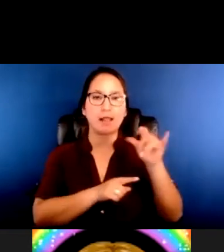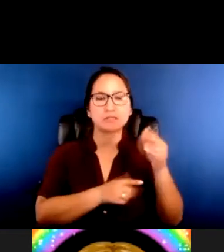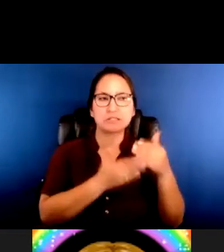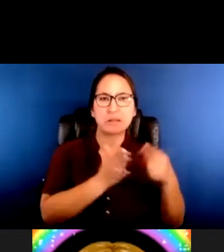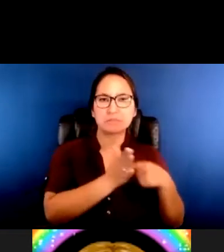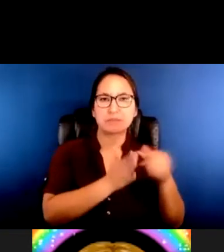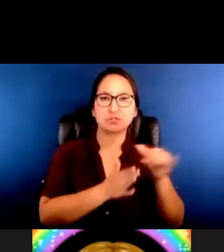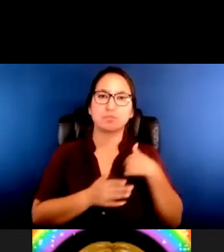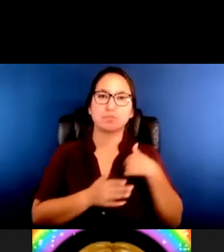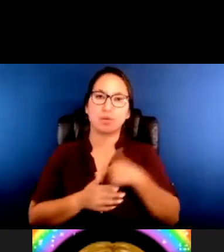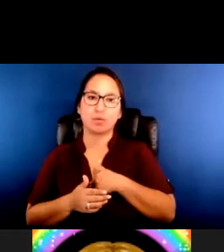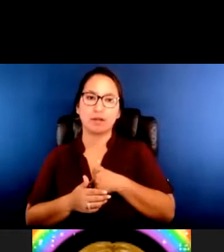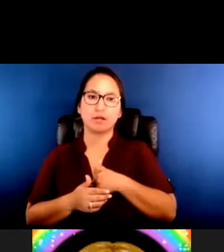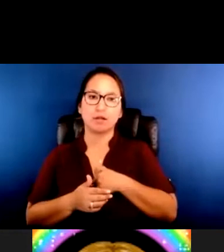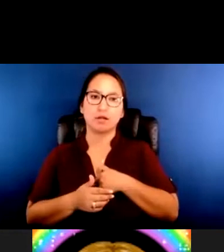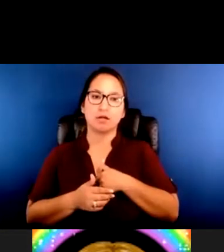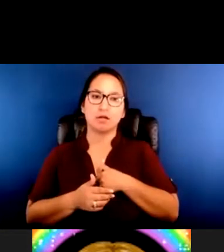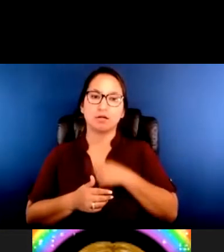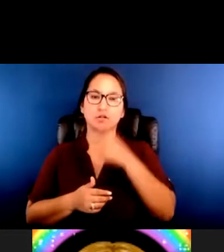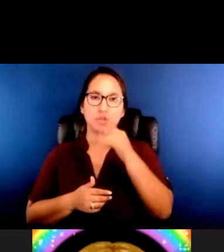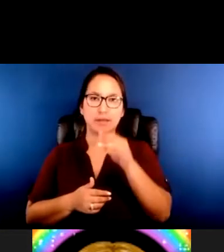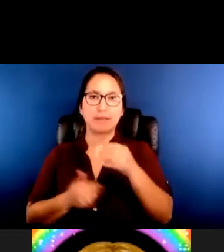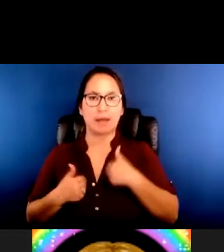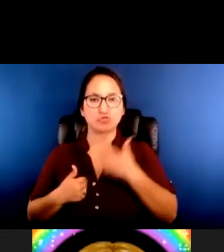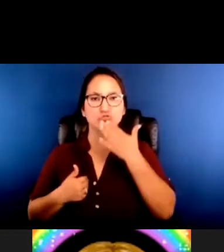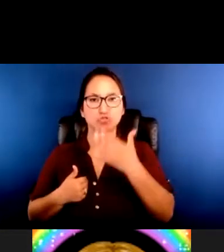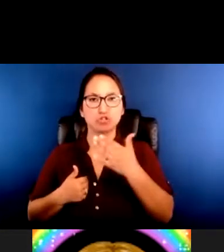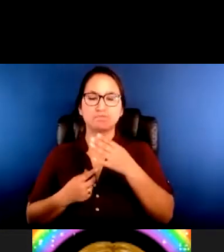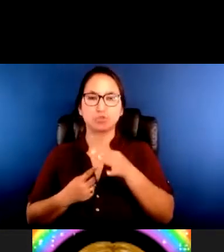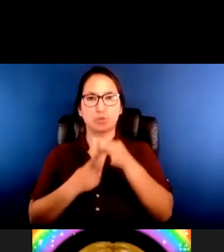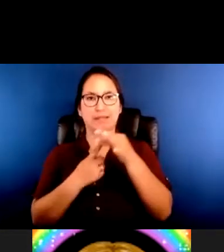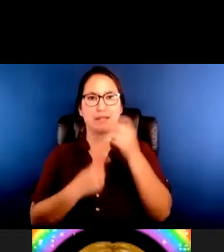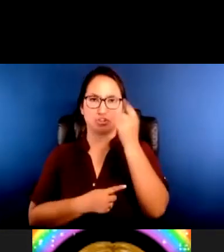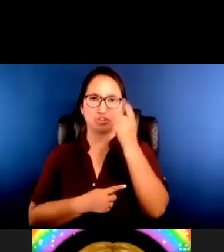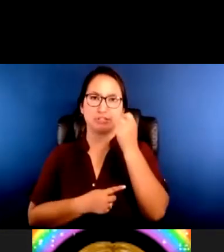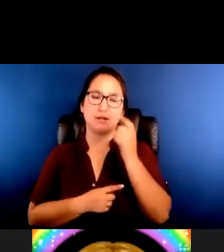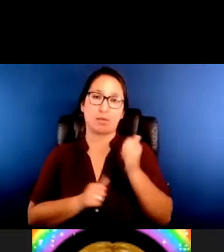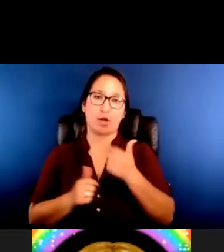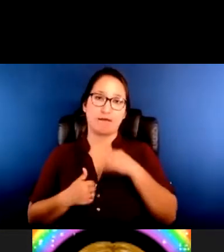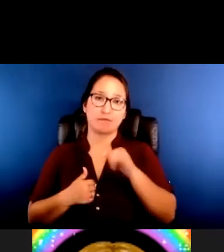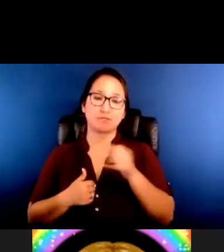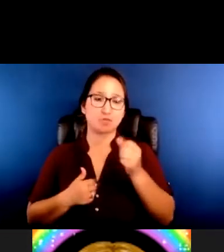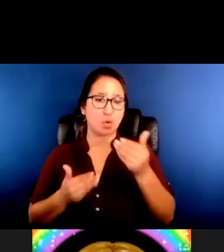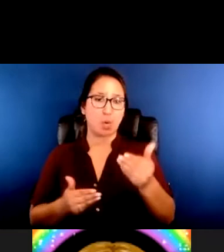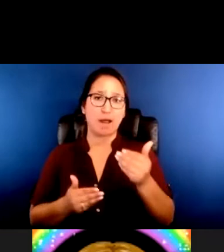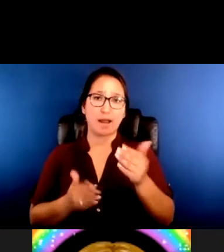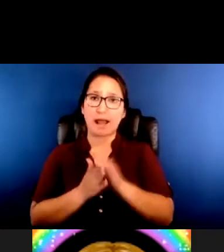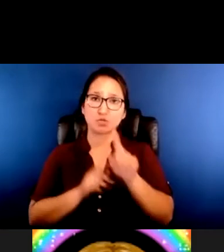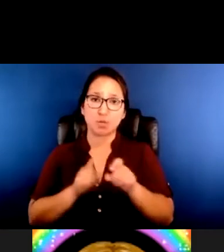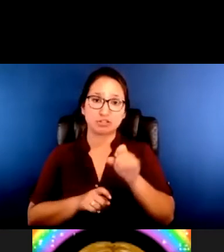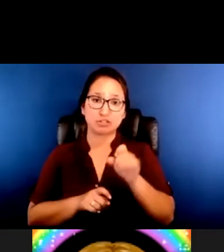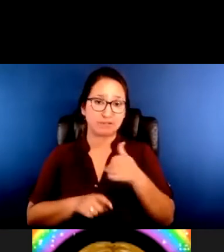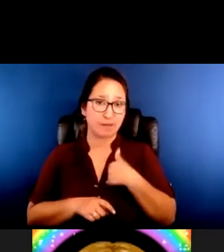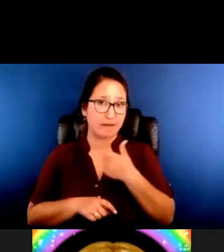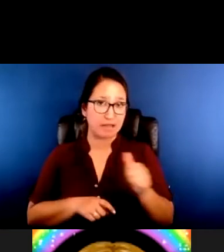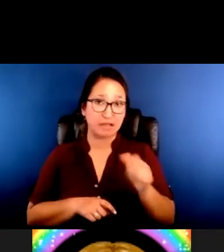other's strengths. So she has also a unique understanding, and all of us have that. So fire away some questions if you have them. If